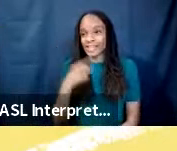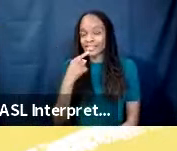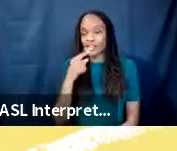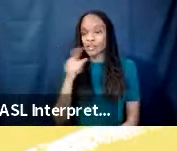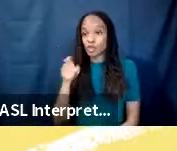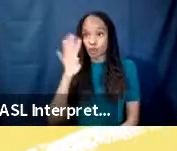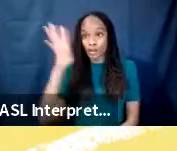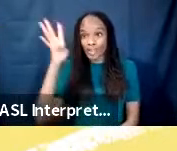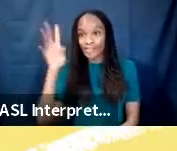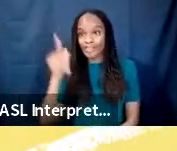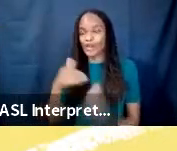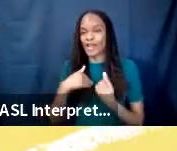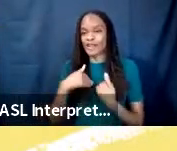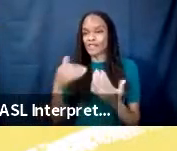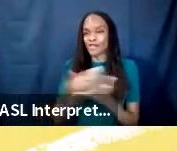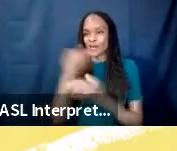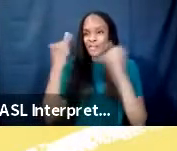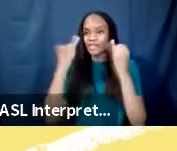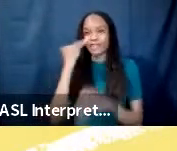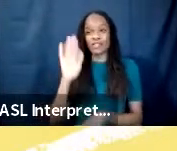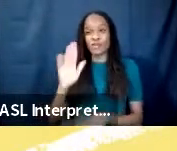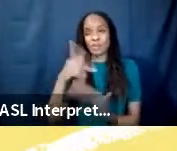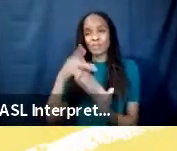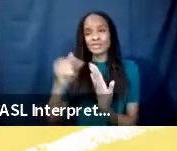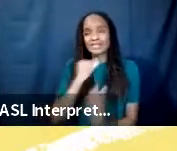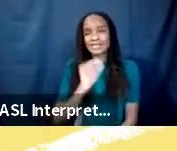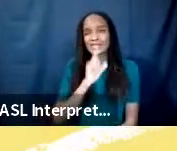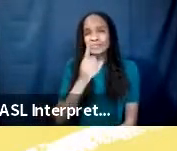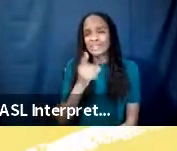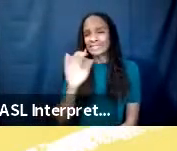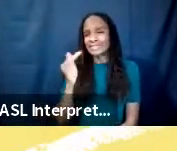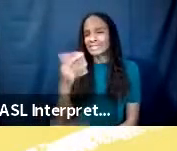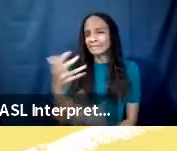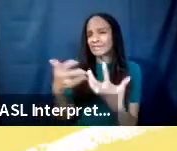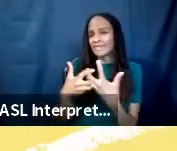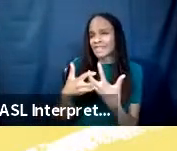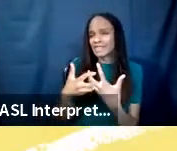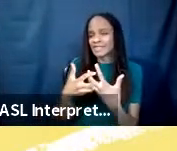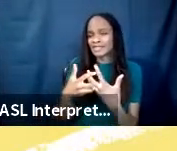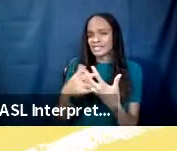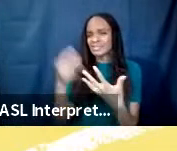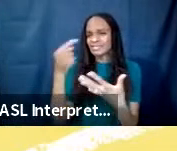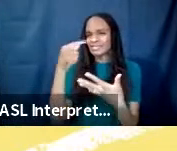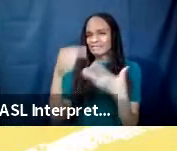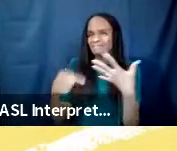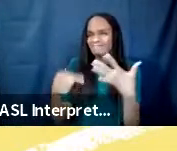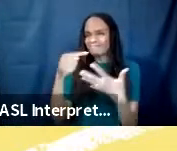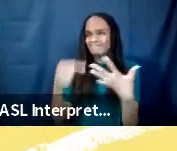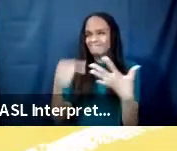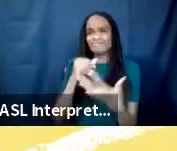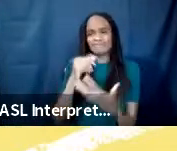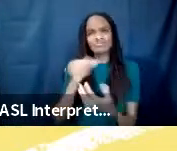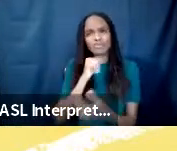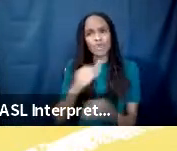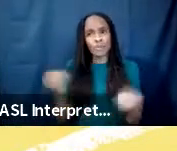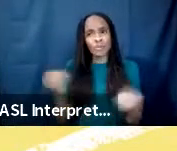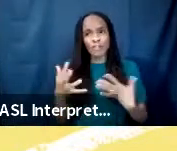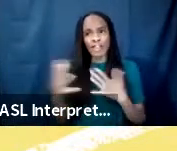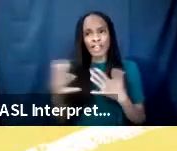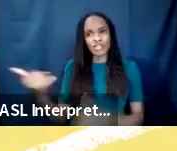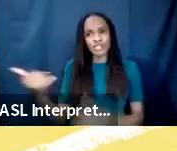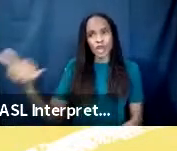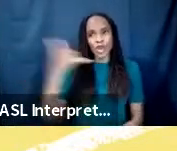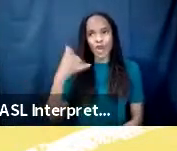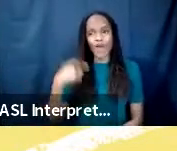and you have new ideas. So if your project doesn't really seem to fit into one of these bullet points, don't be afraid to call us. We probably have something